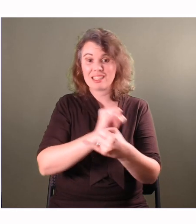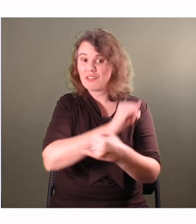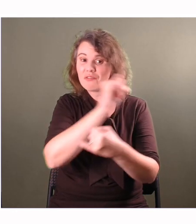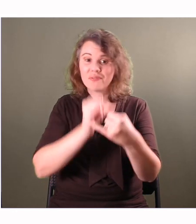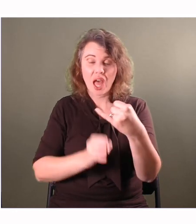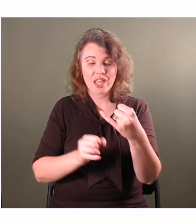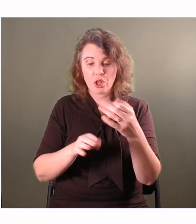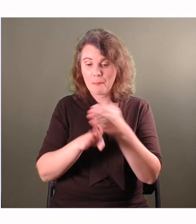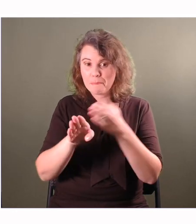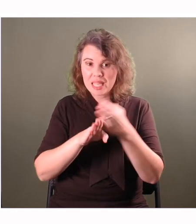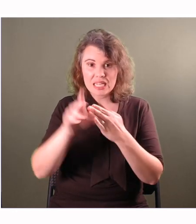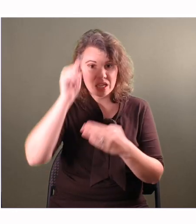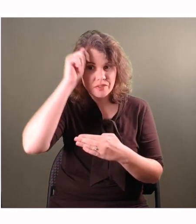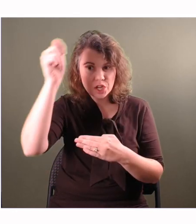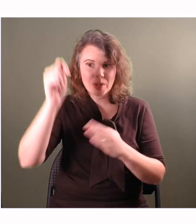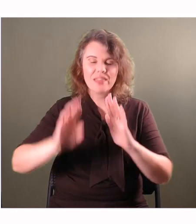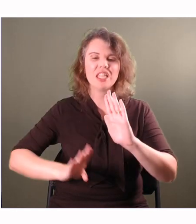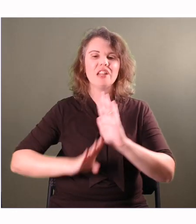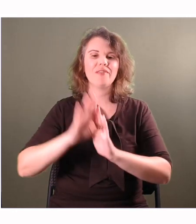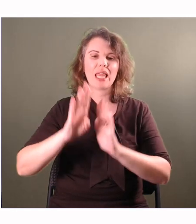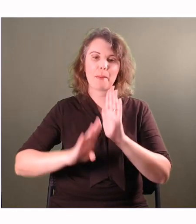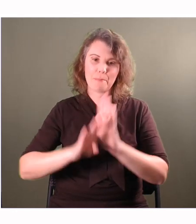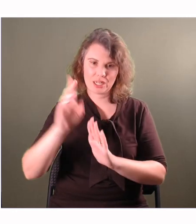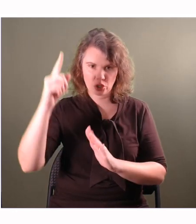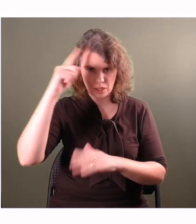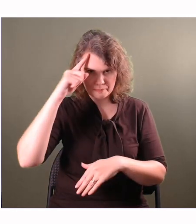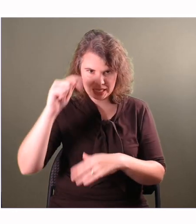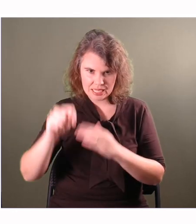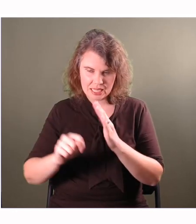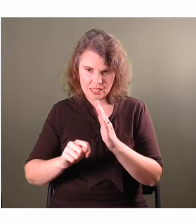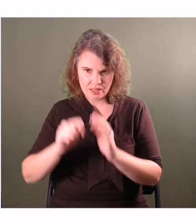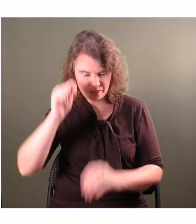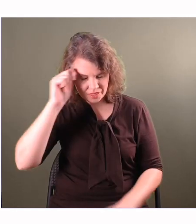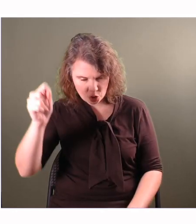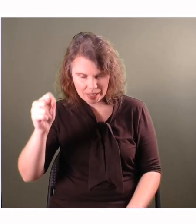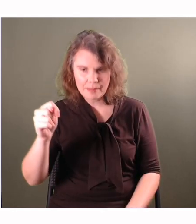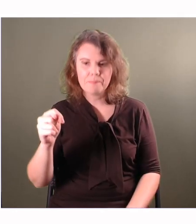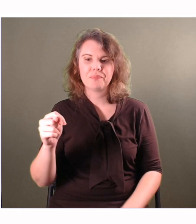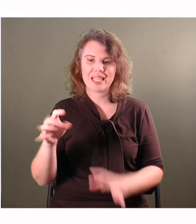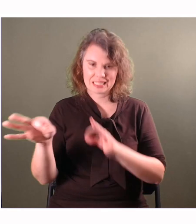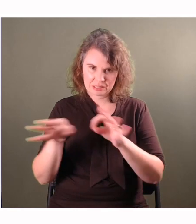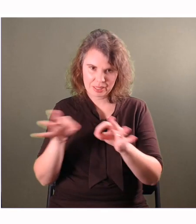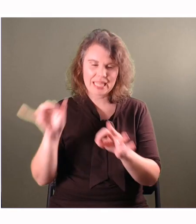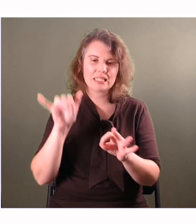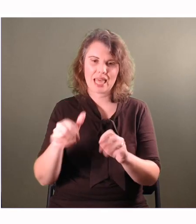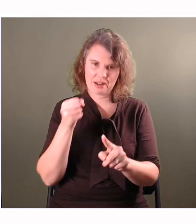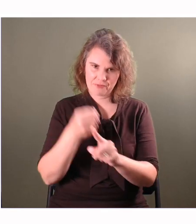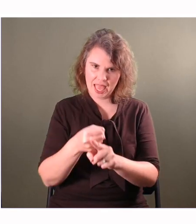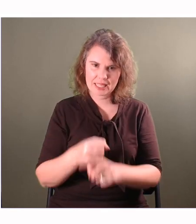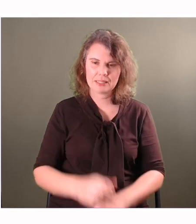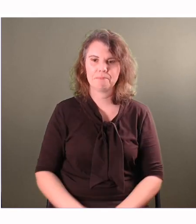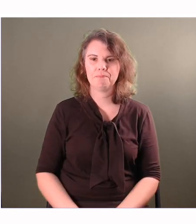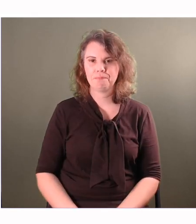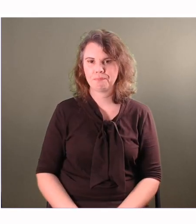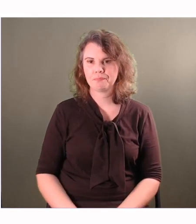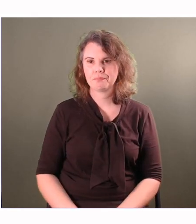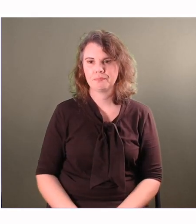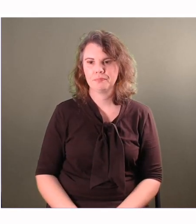final mini-theory, the developmental mini-theory, where we have to explain these effects.